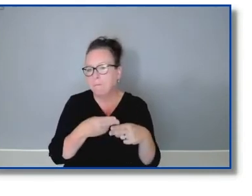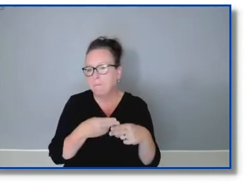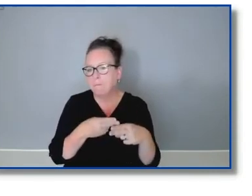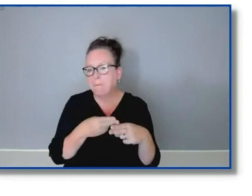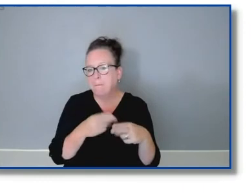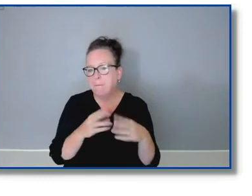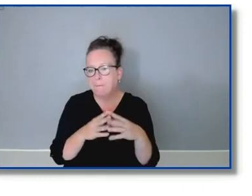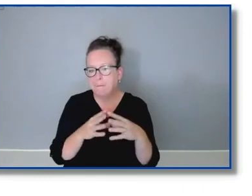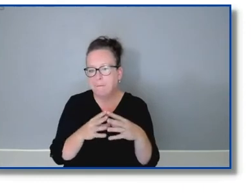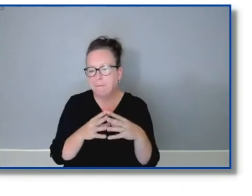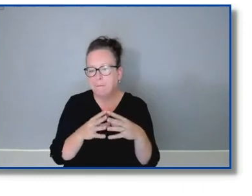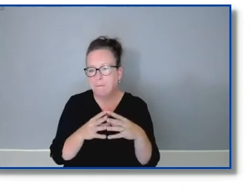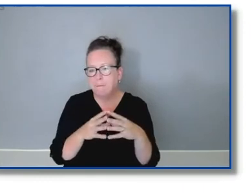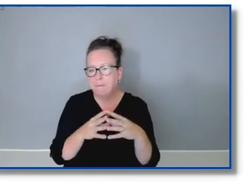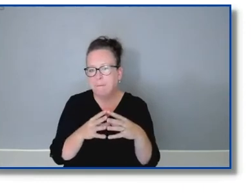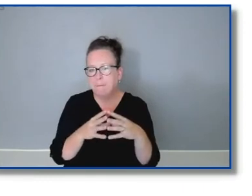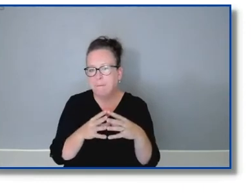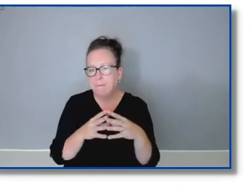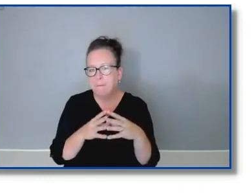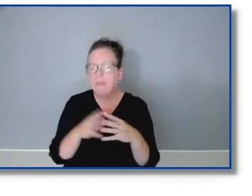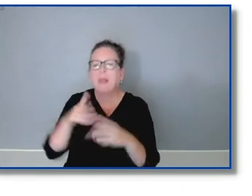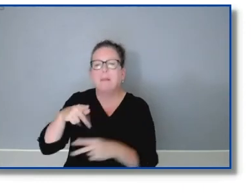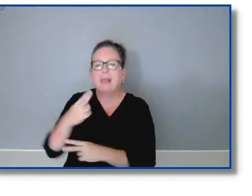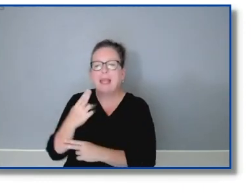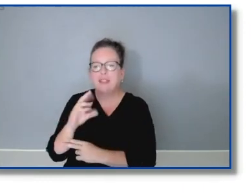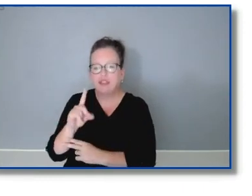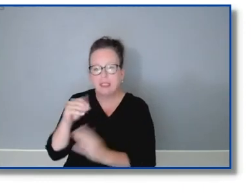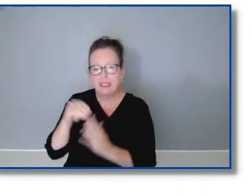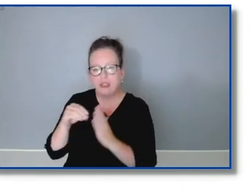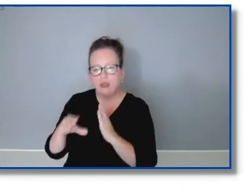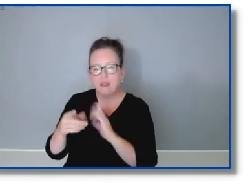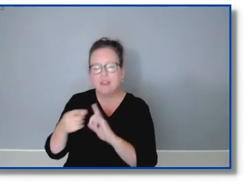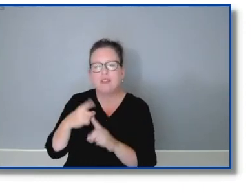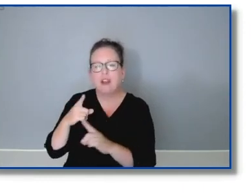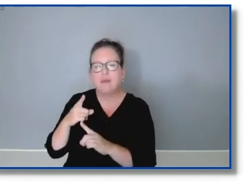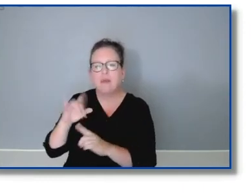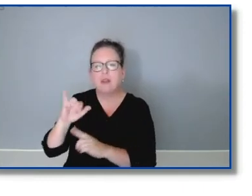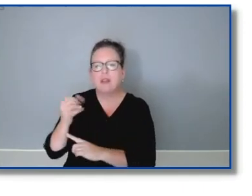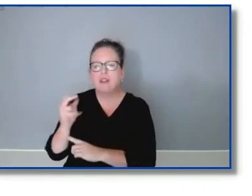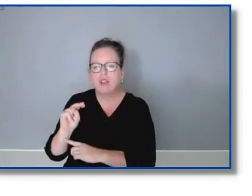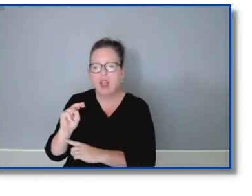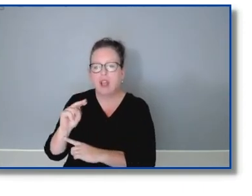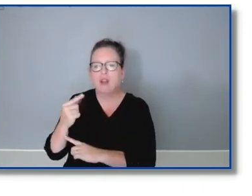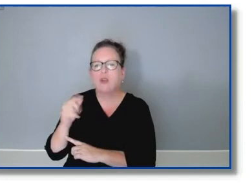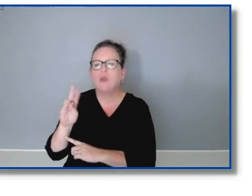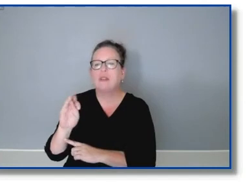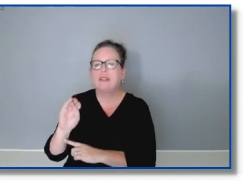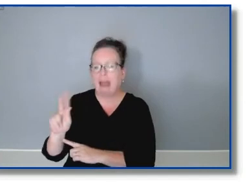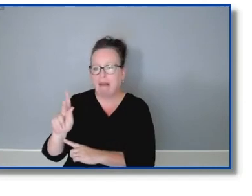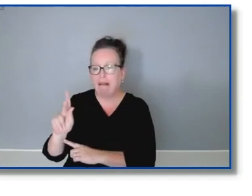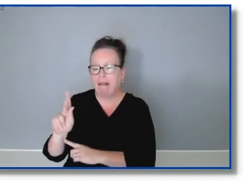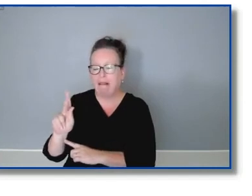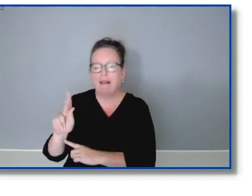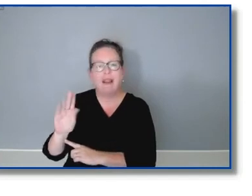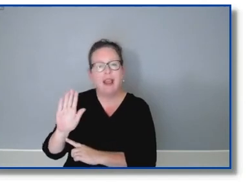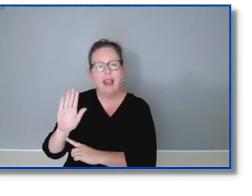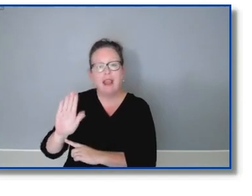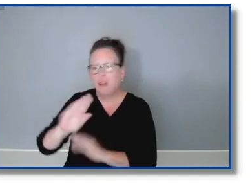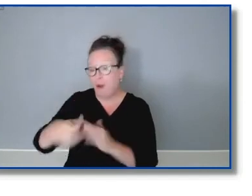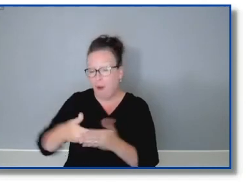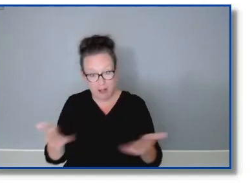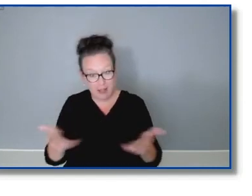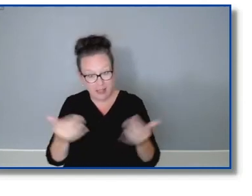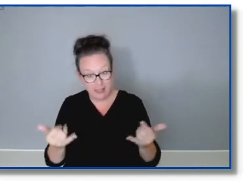CSAIL PhD students of Professor John Gutak and Professor John Gutak, and they are all present here. So